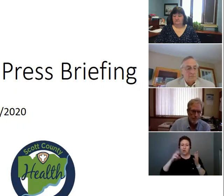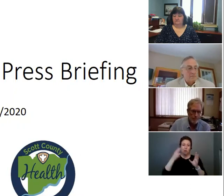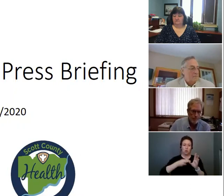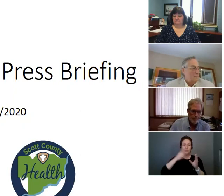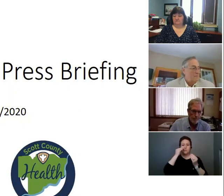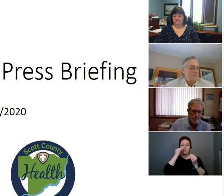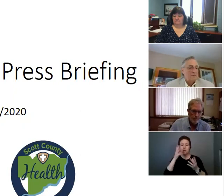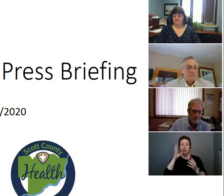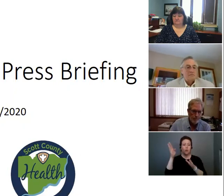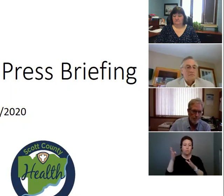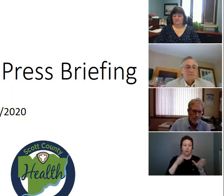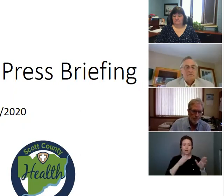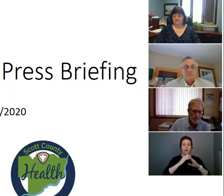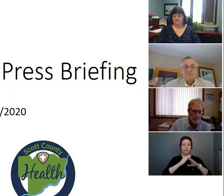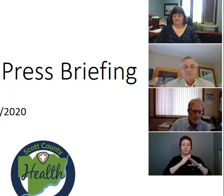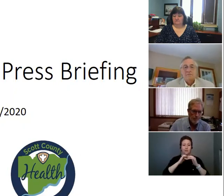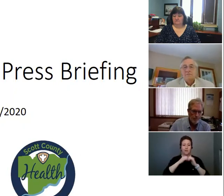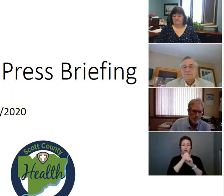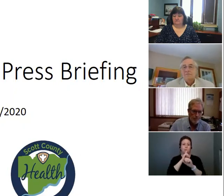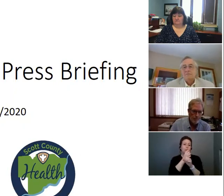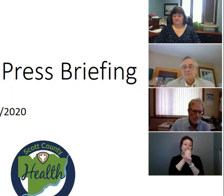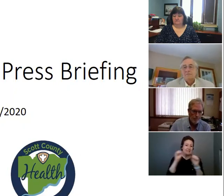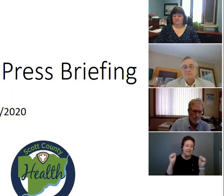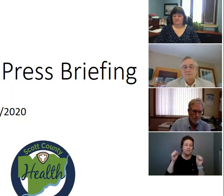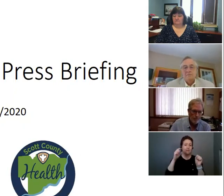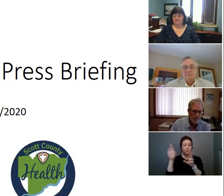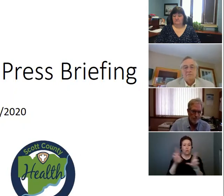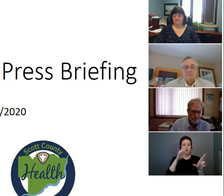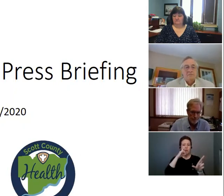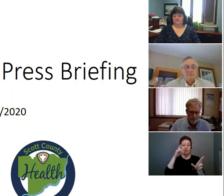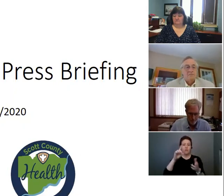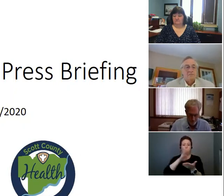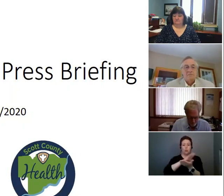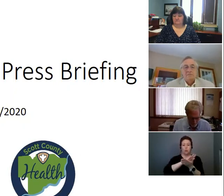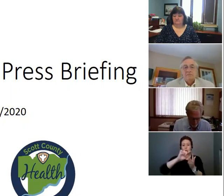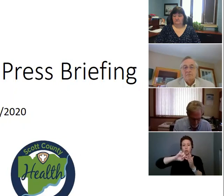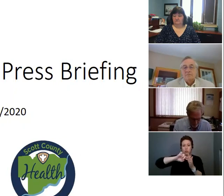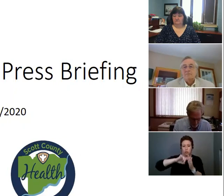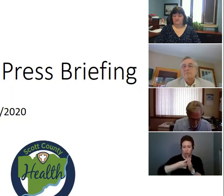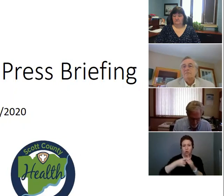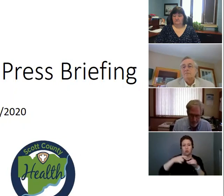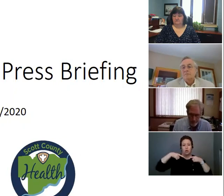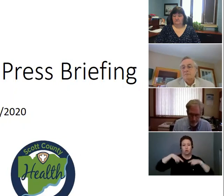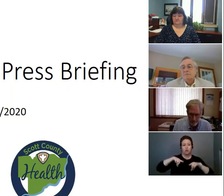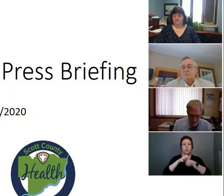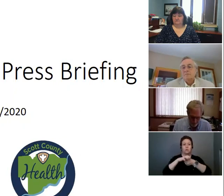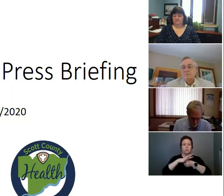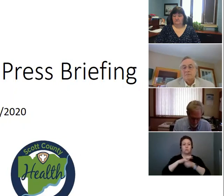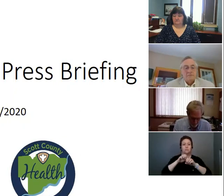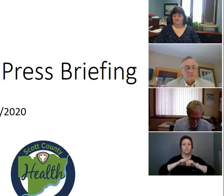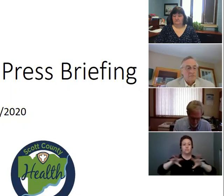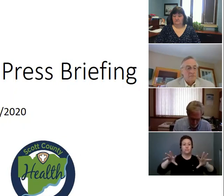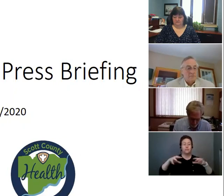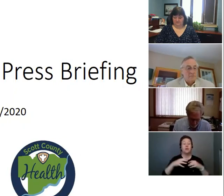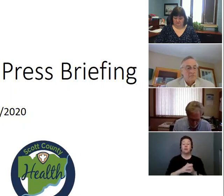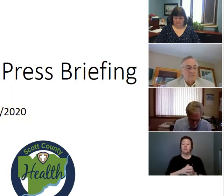and precautions that their institutions are taking to prepare for the academic year during the COVID-19 pandemic. So we're very